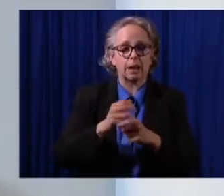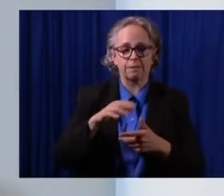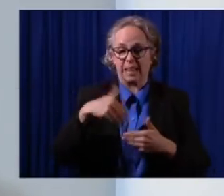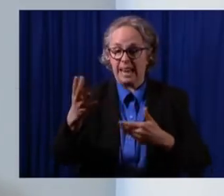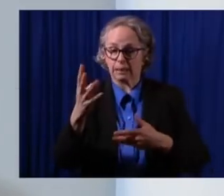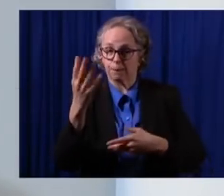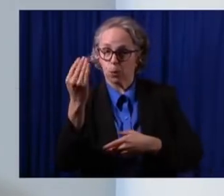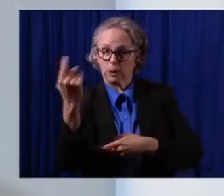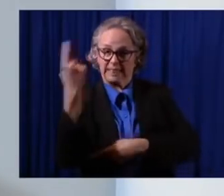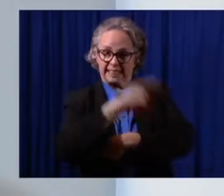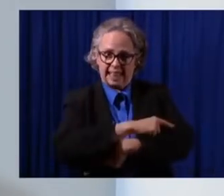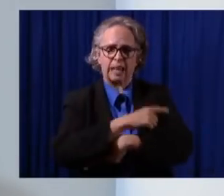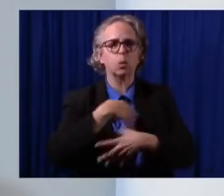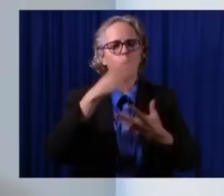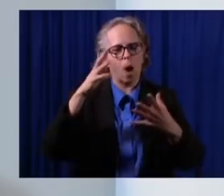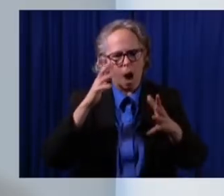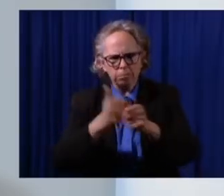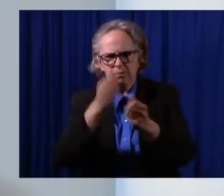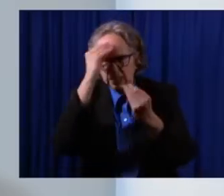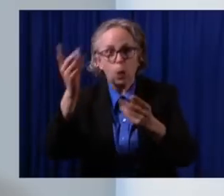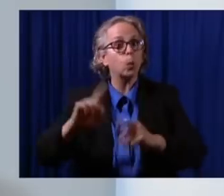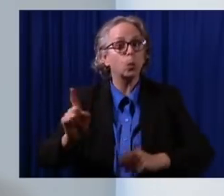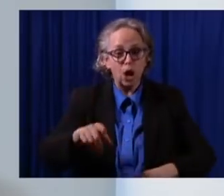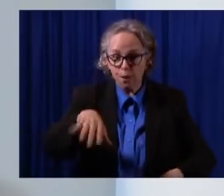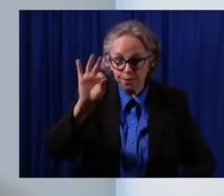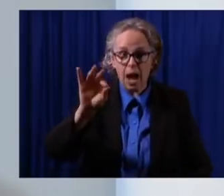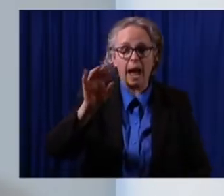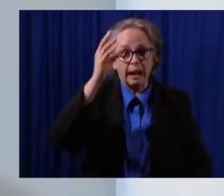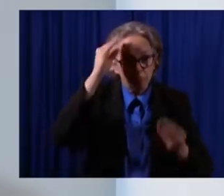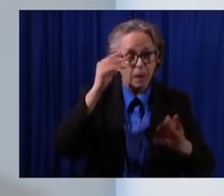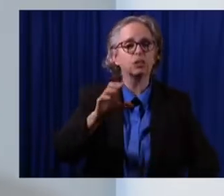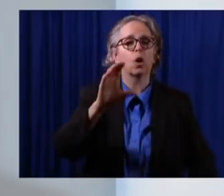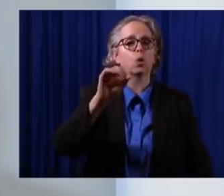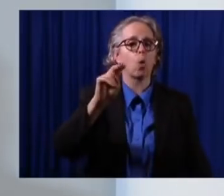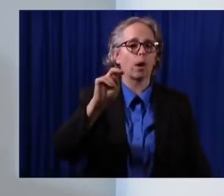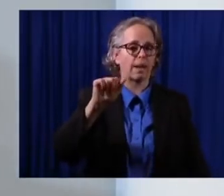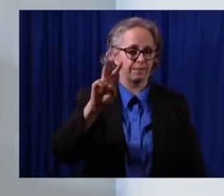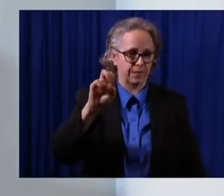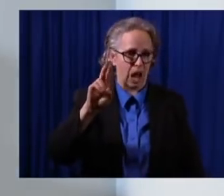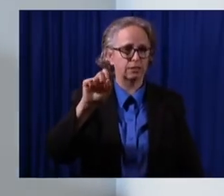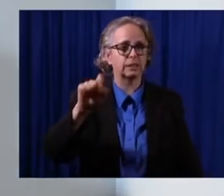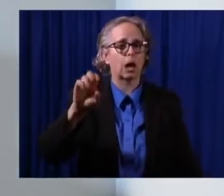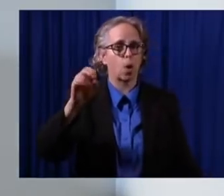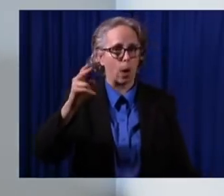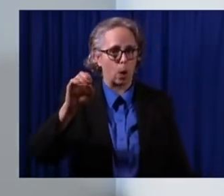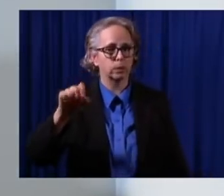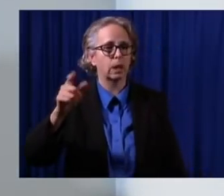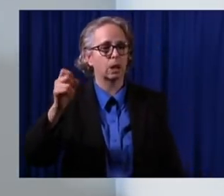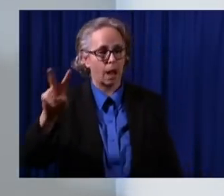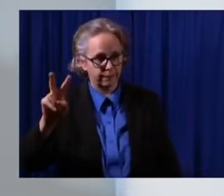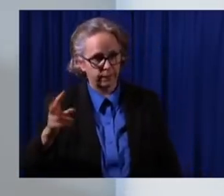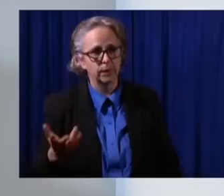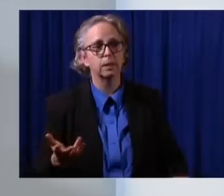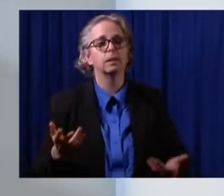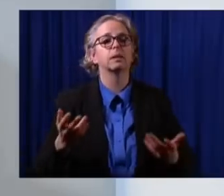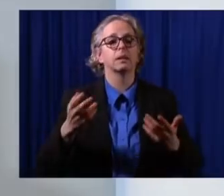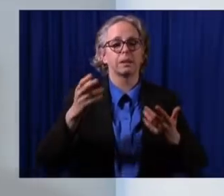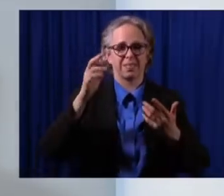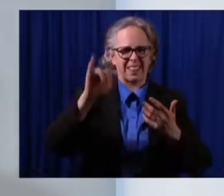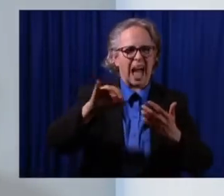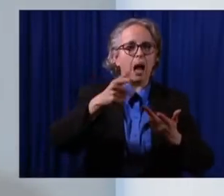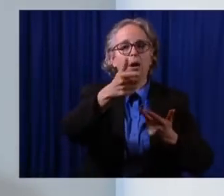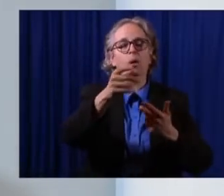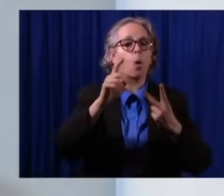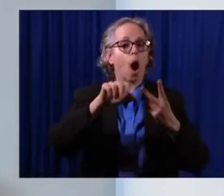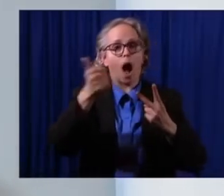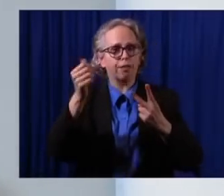to ohiomeansjobs.com to find out the information that you need to about posting jobs or finding